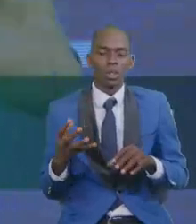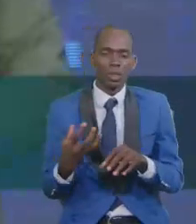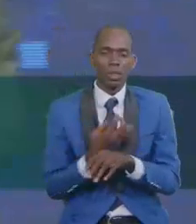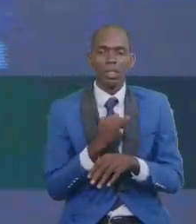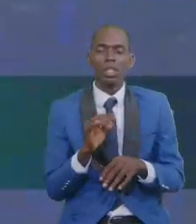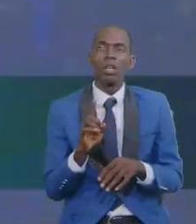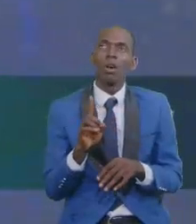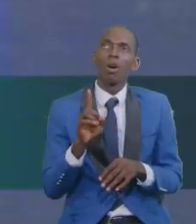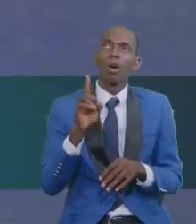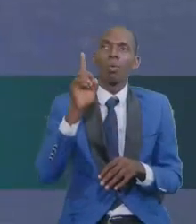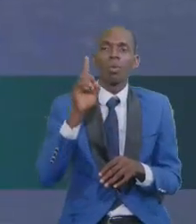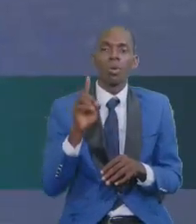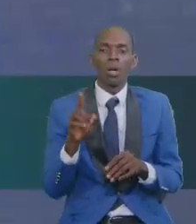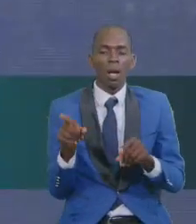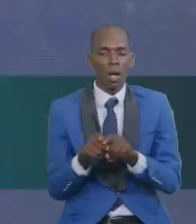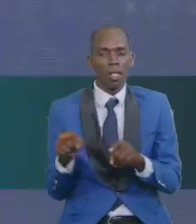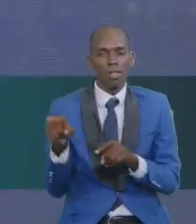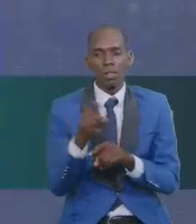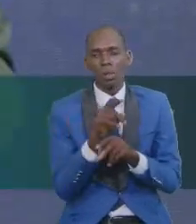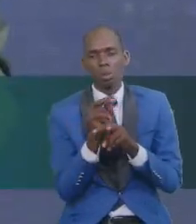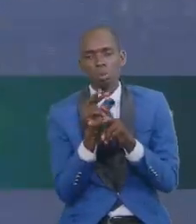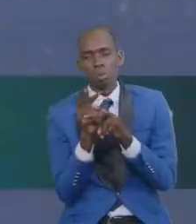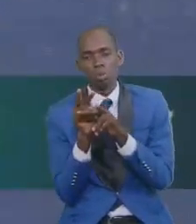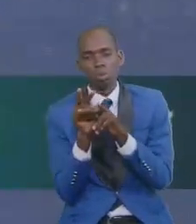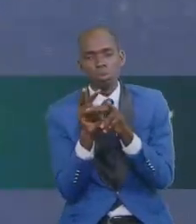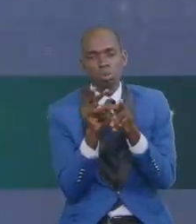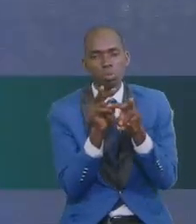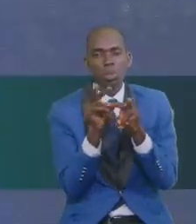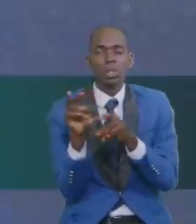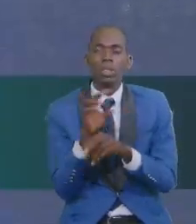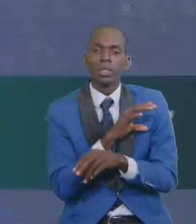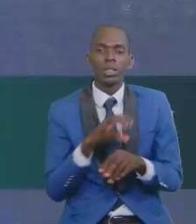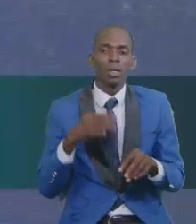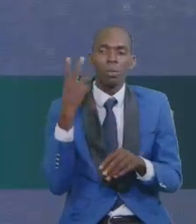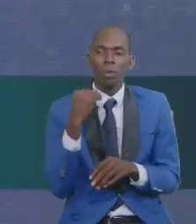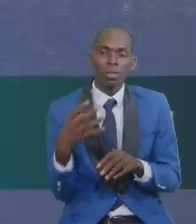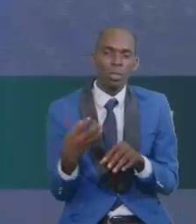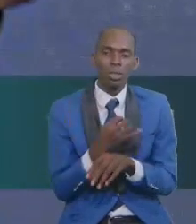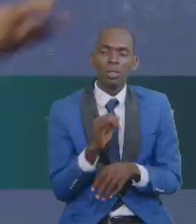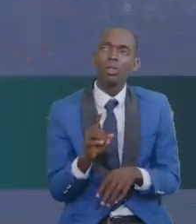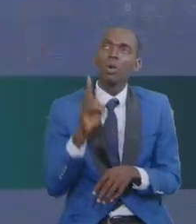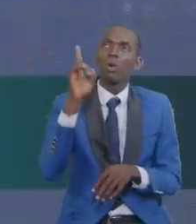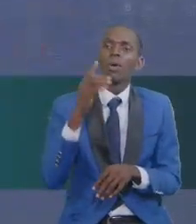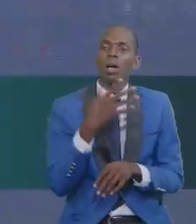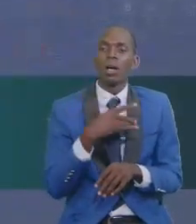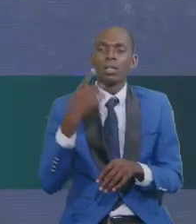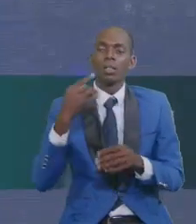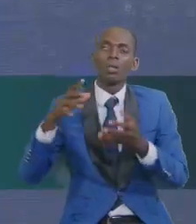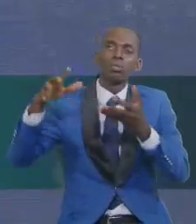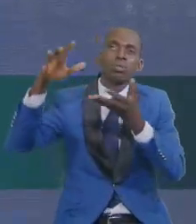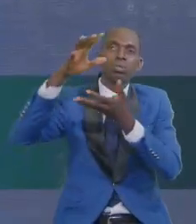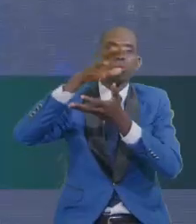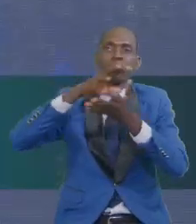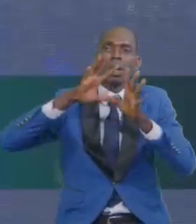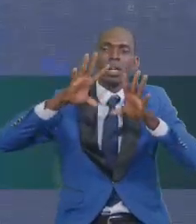While they beheld, he was taken up, and a cloud received him out of